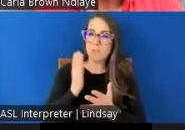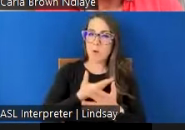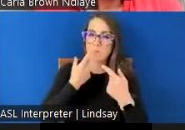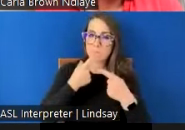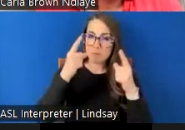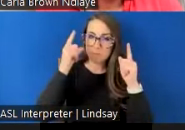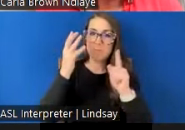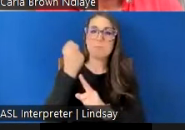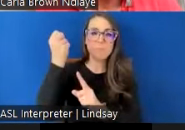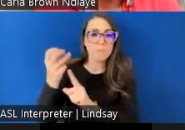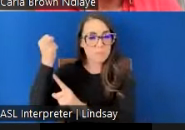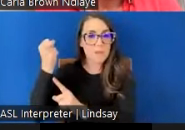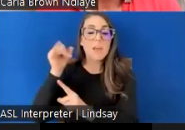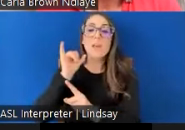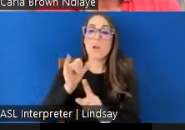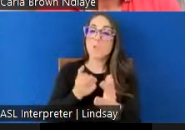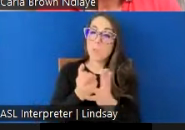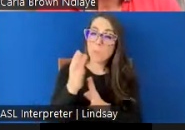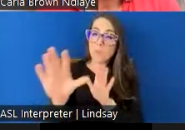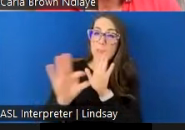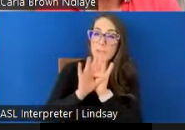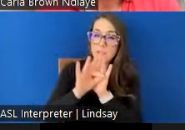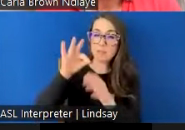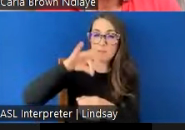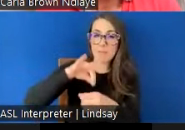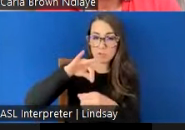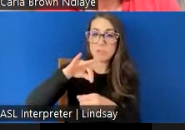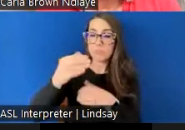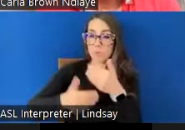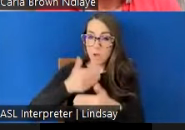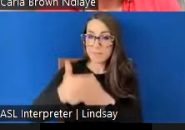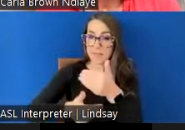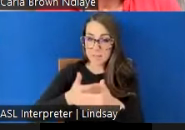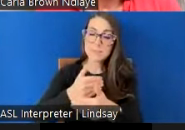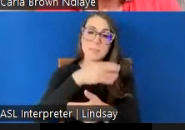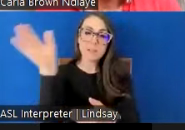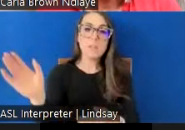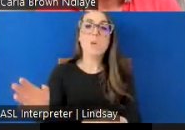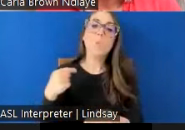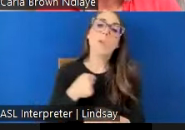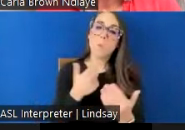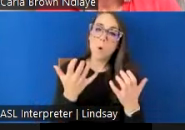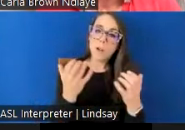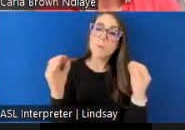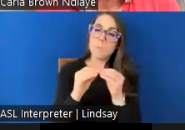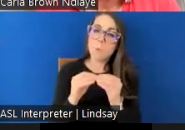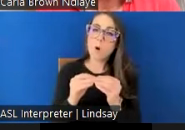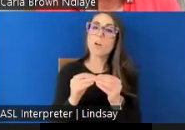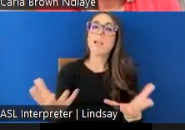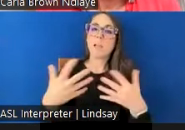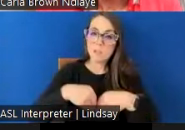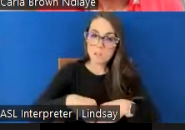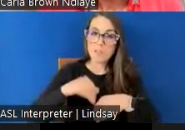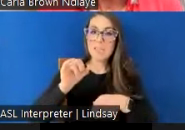the revision of the board election process that was, we specifically were really pushing to be more inclusive and to ensure